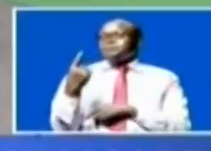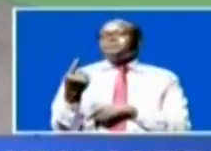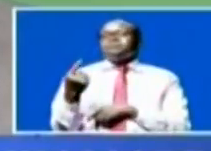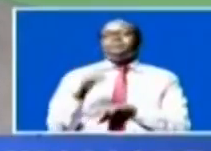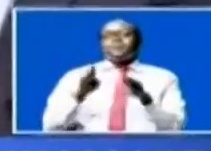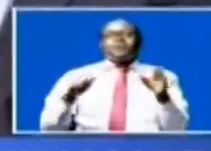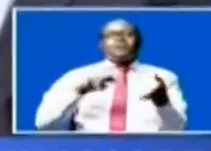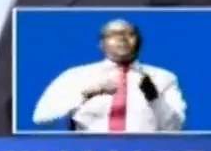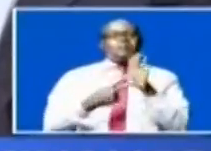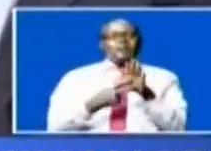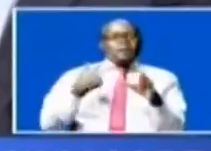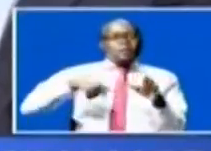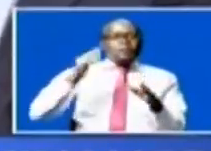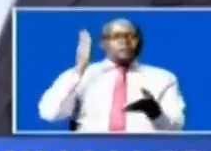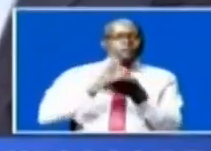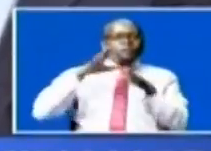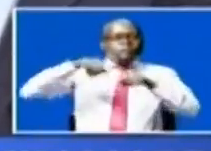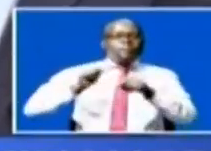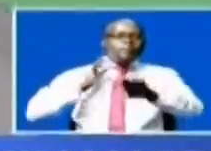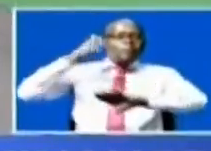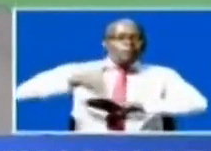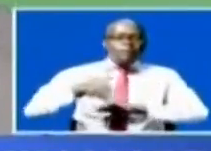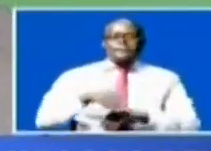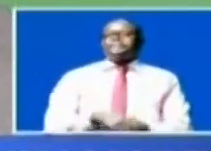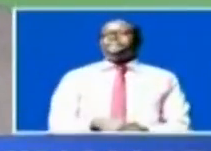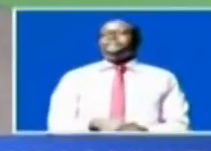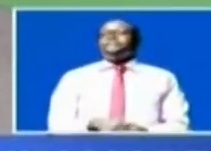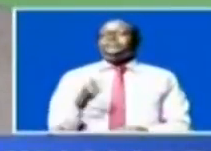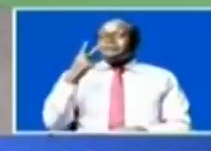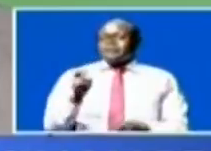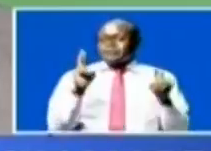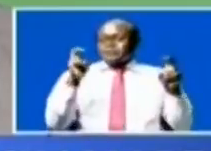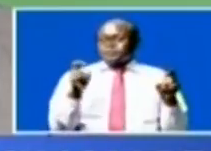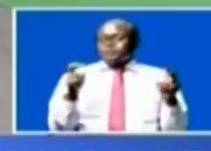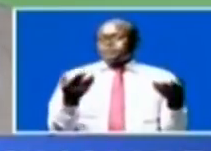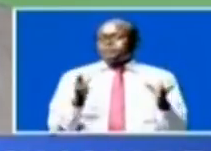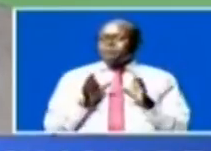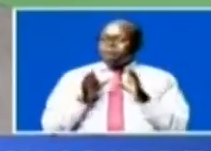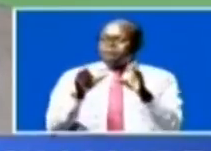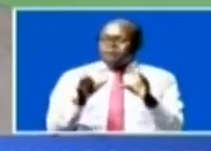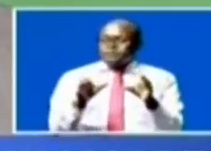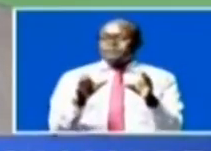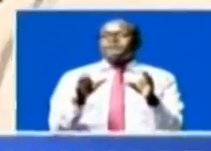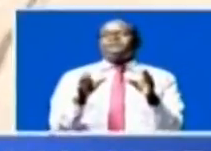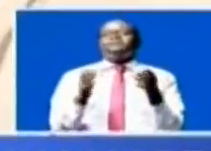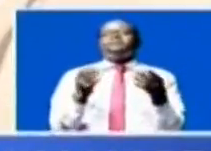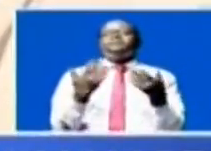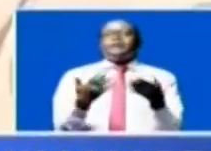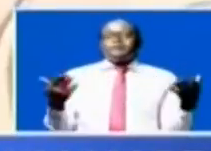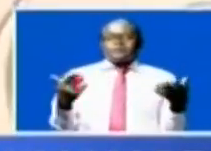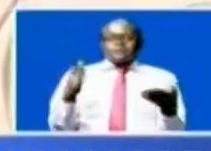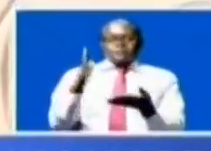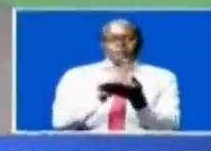sign that we are abusing dominance. If you look at issues such as forced infrastructure